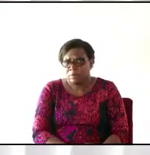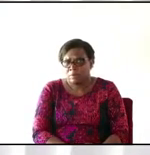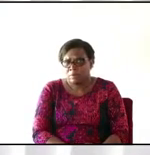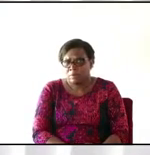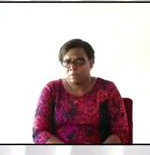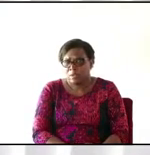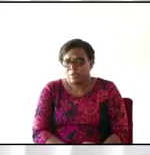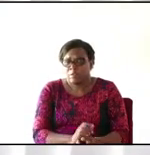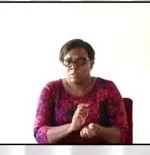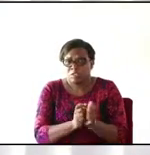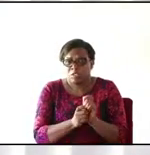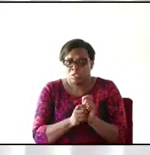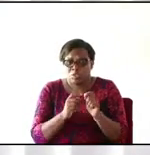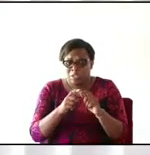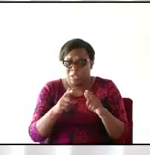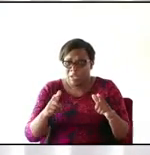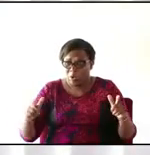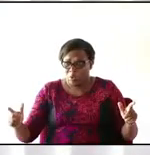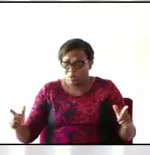language.